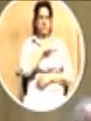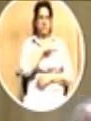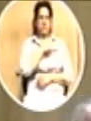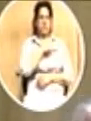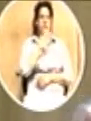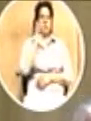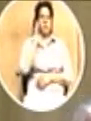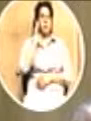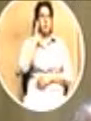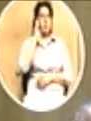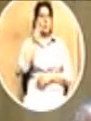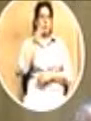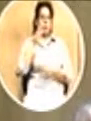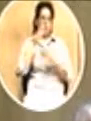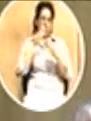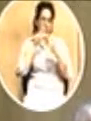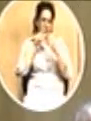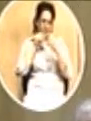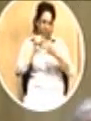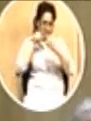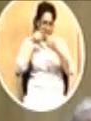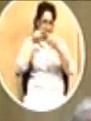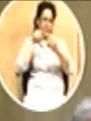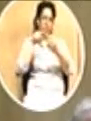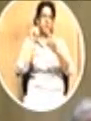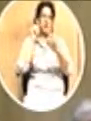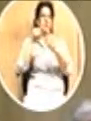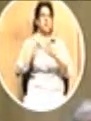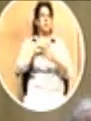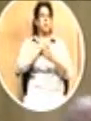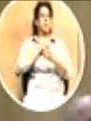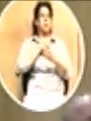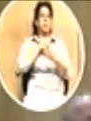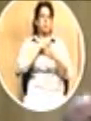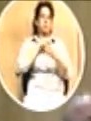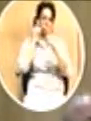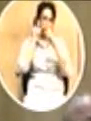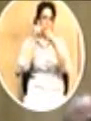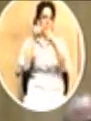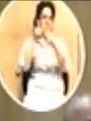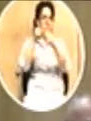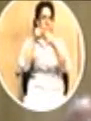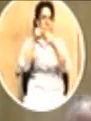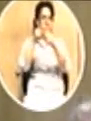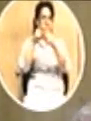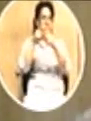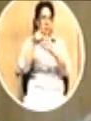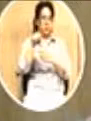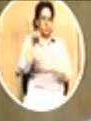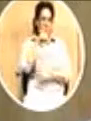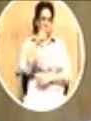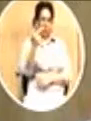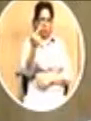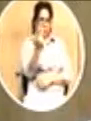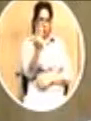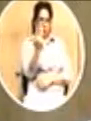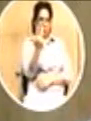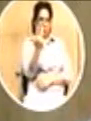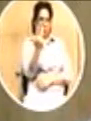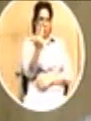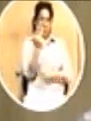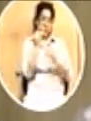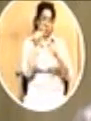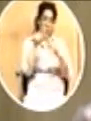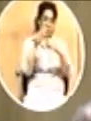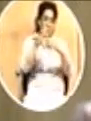will fight till the end until we do reach our goal and recalled you three folks. To the end,